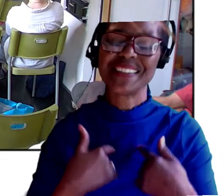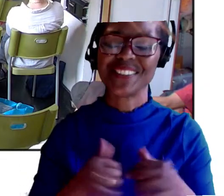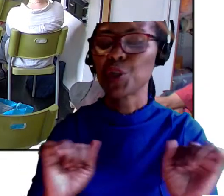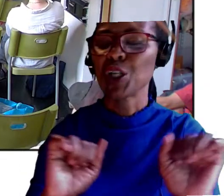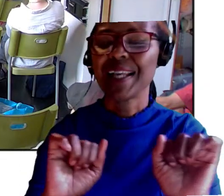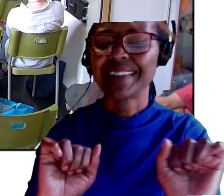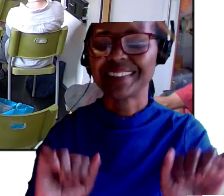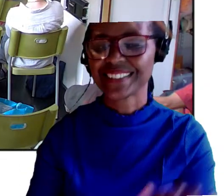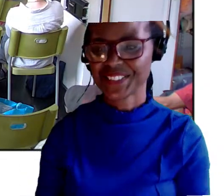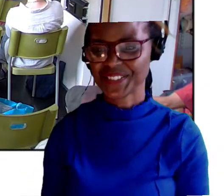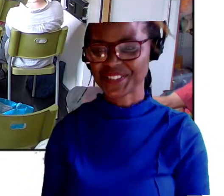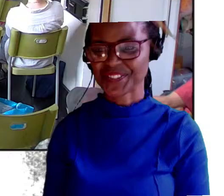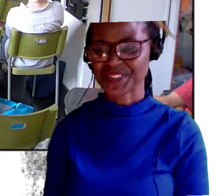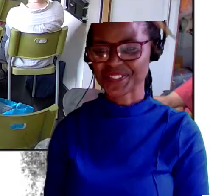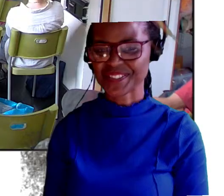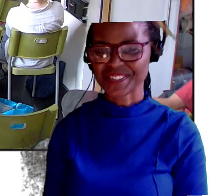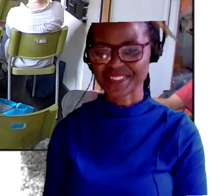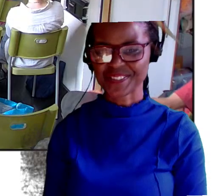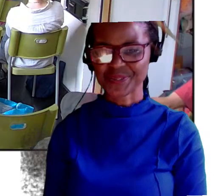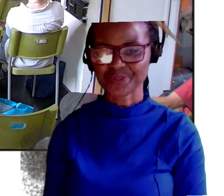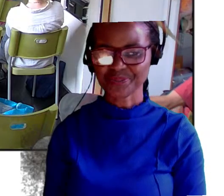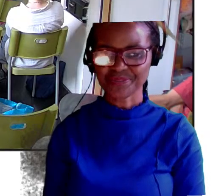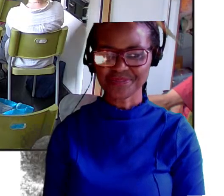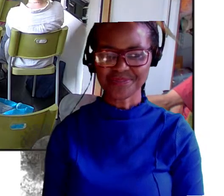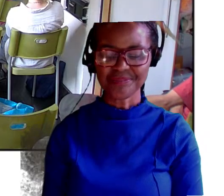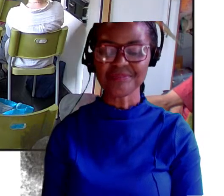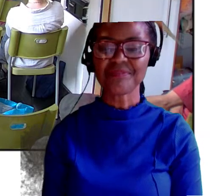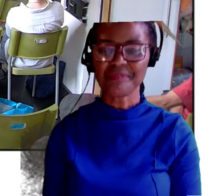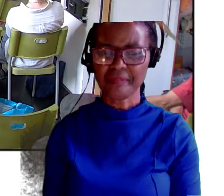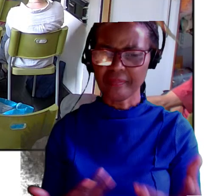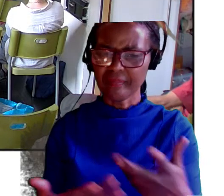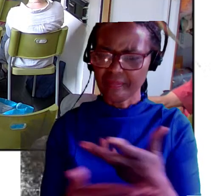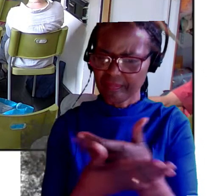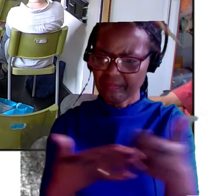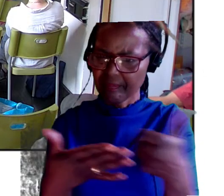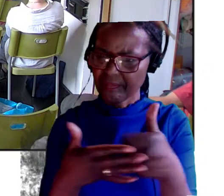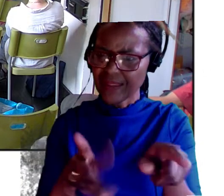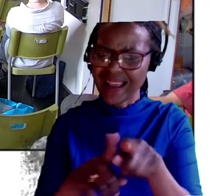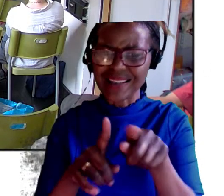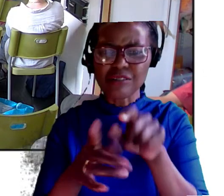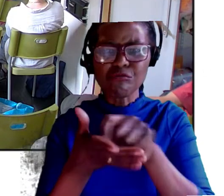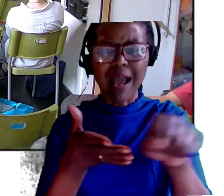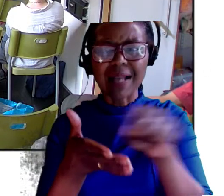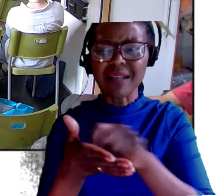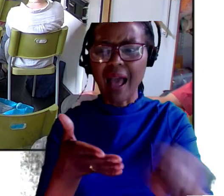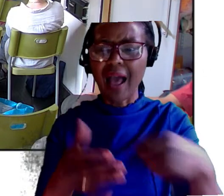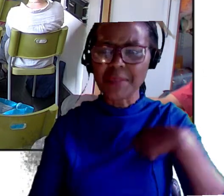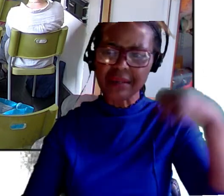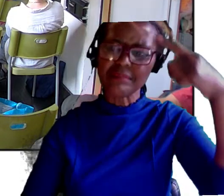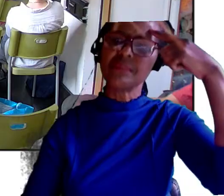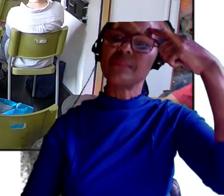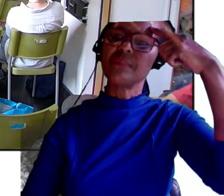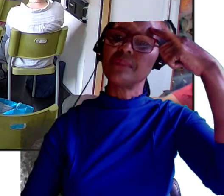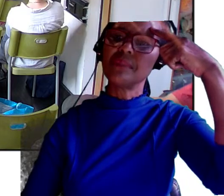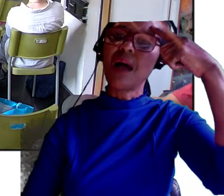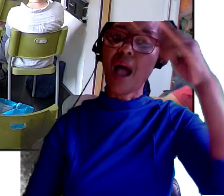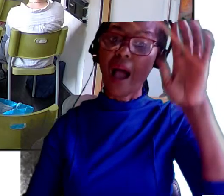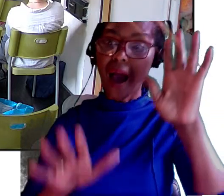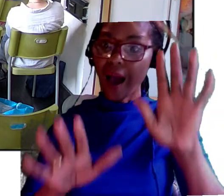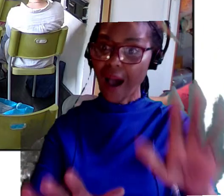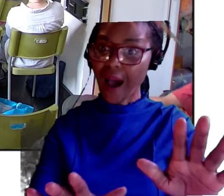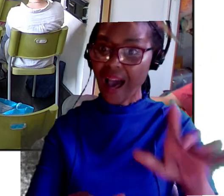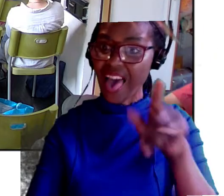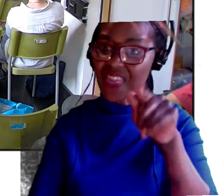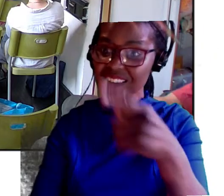I guess every now and then you do, as a writer, you do have that moment where you think, have I stumbled across something? Have I